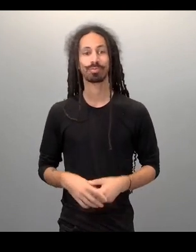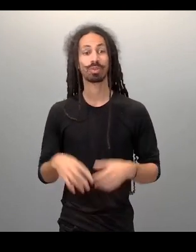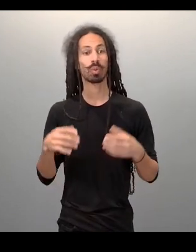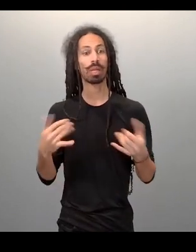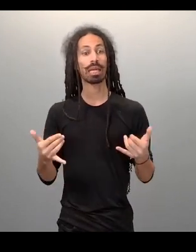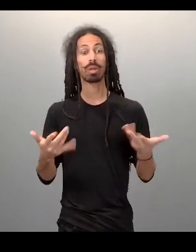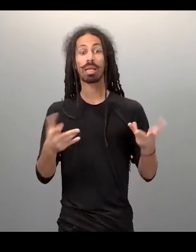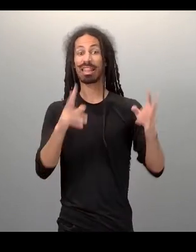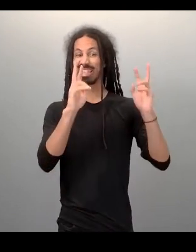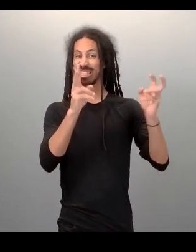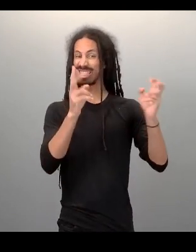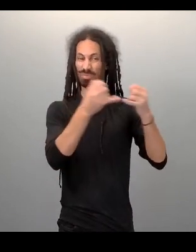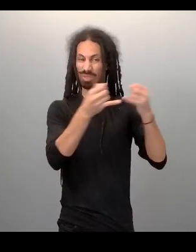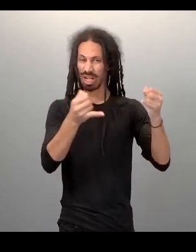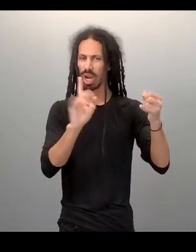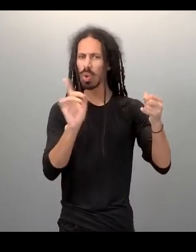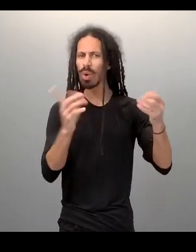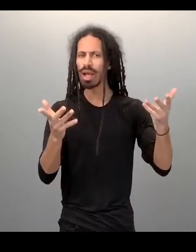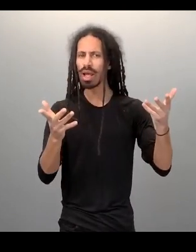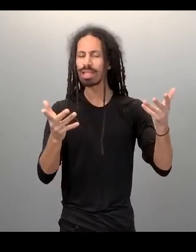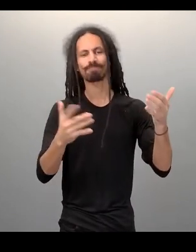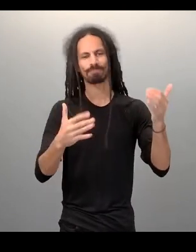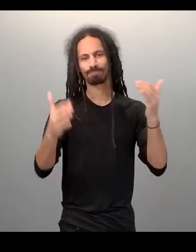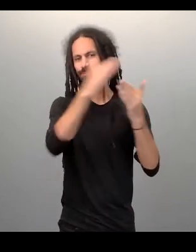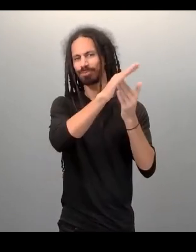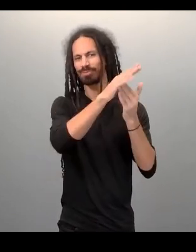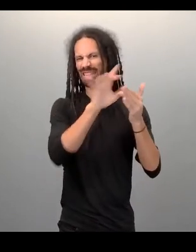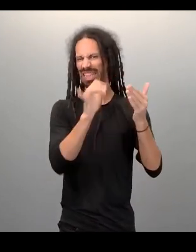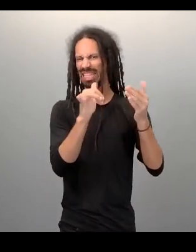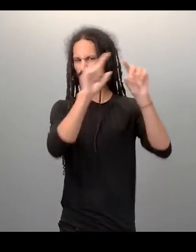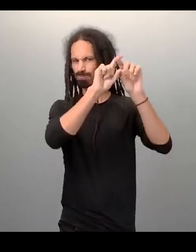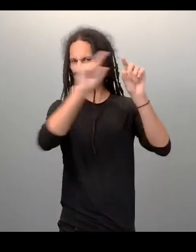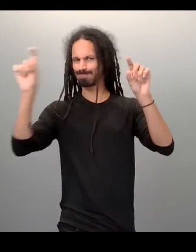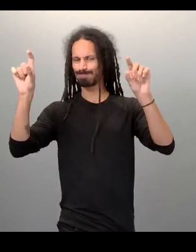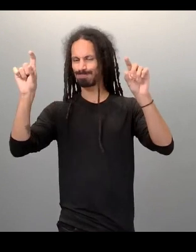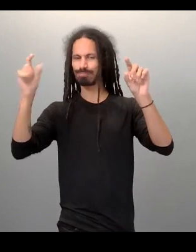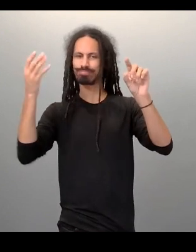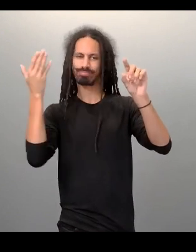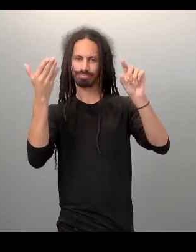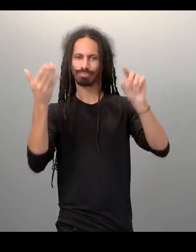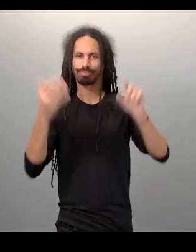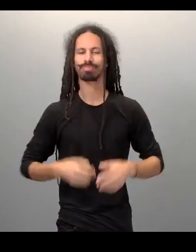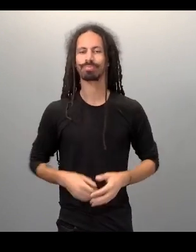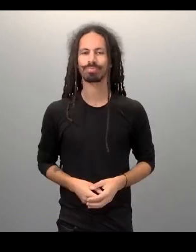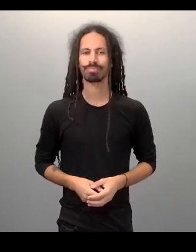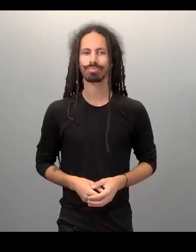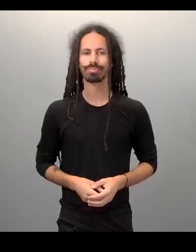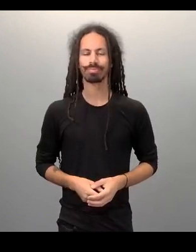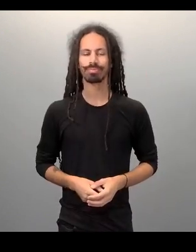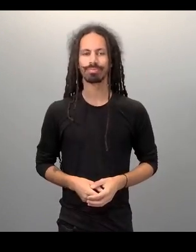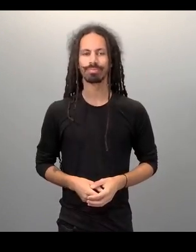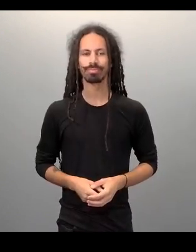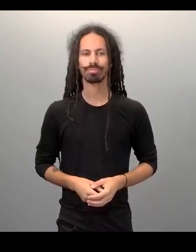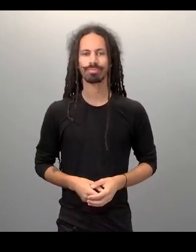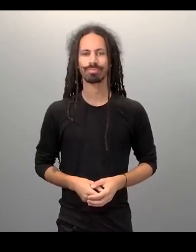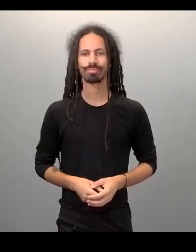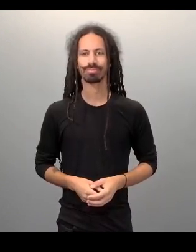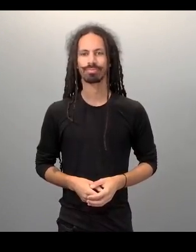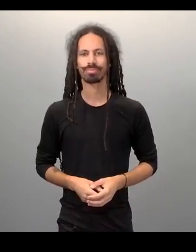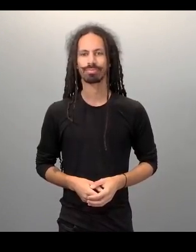line. Well, very clearly, it's the first line of our email in a different